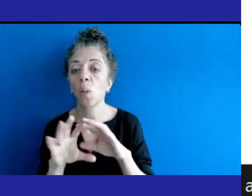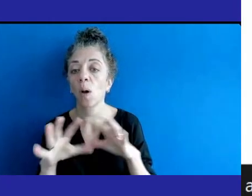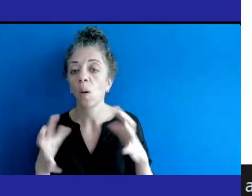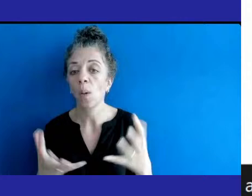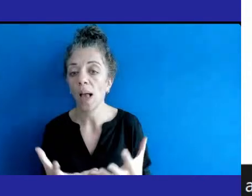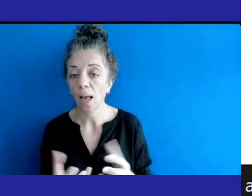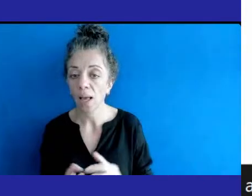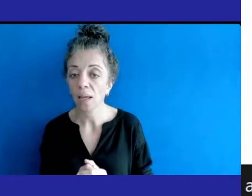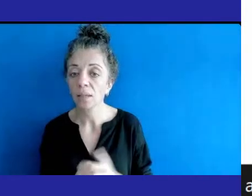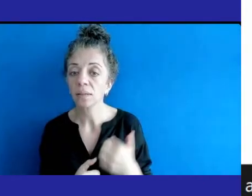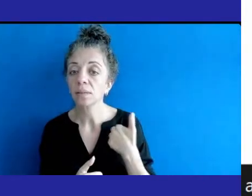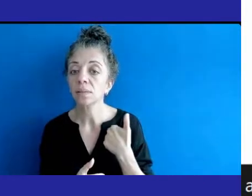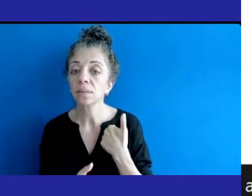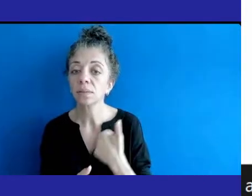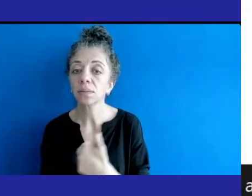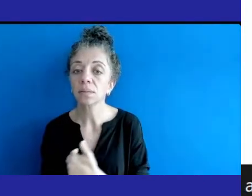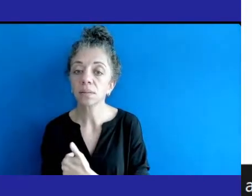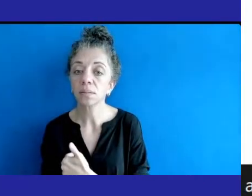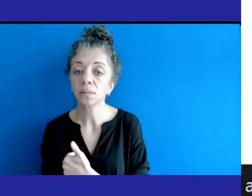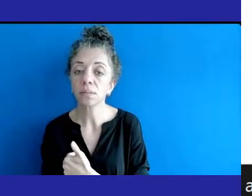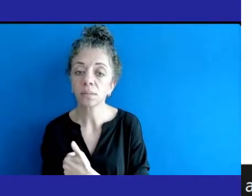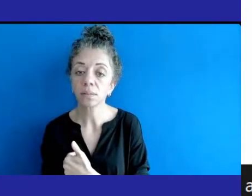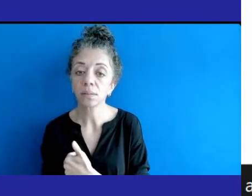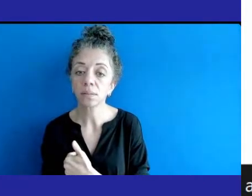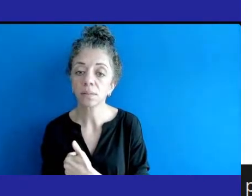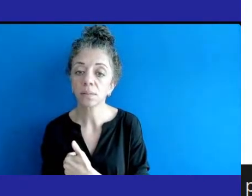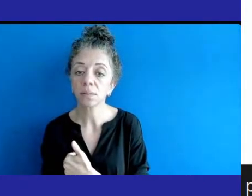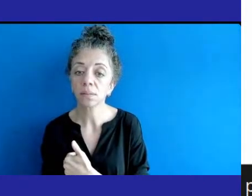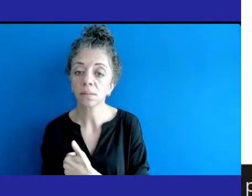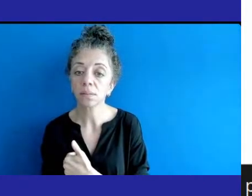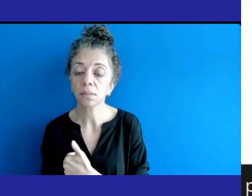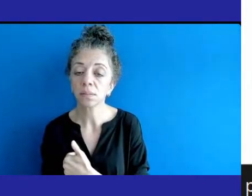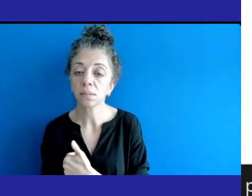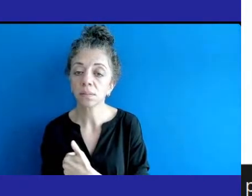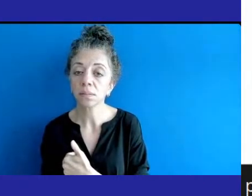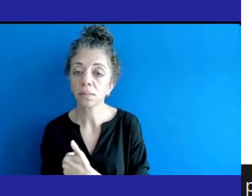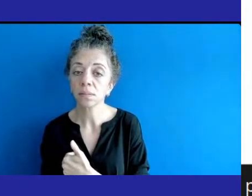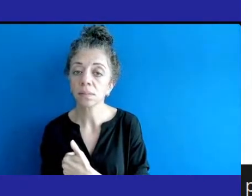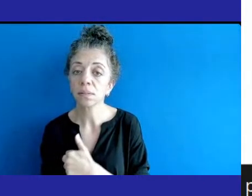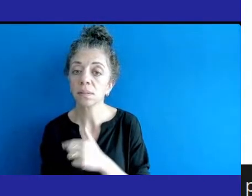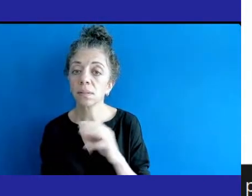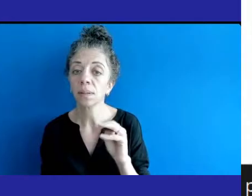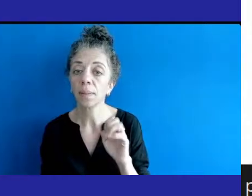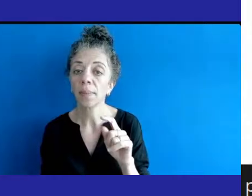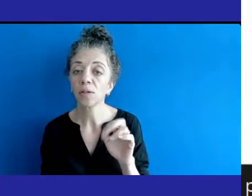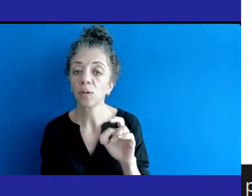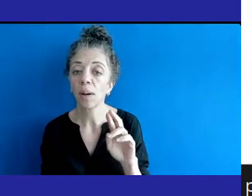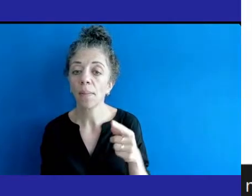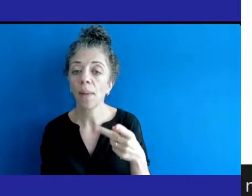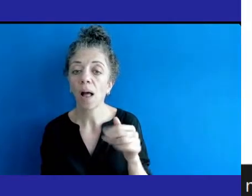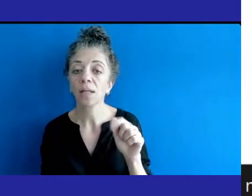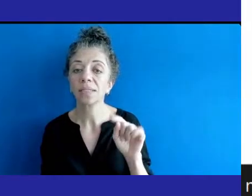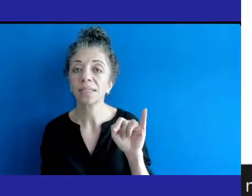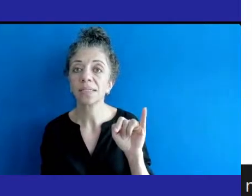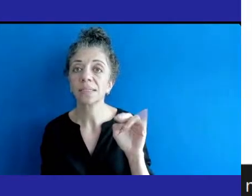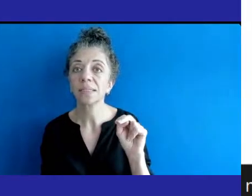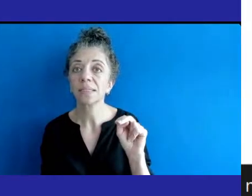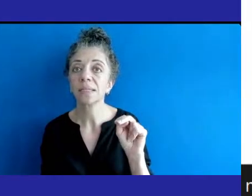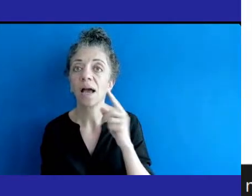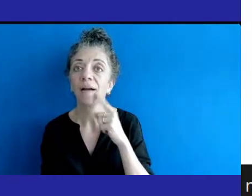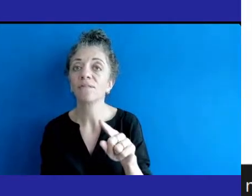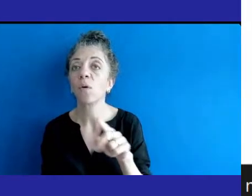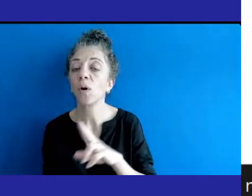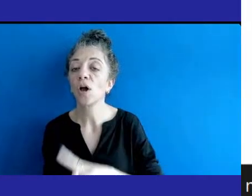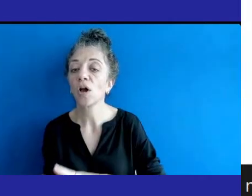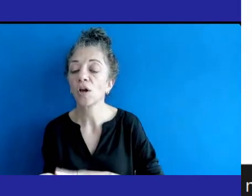means not only is Metropolitan fostering a positive practice environment for our nurses, but they're also exceeding national benchmarks, which